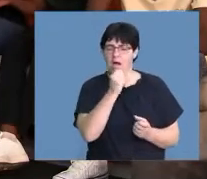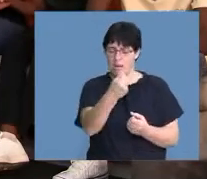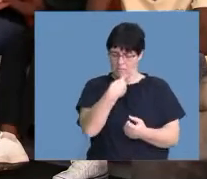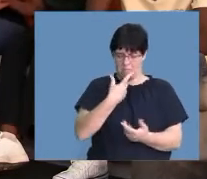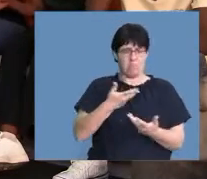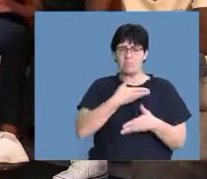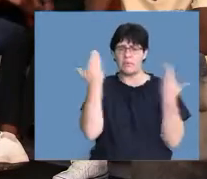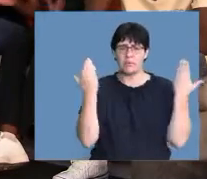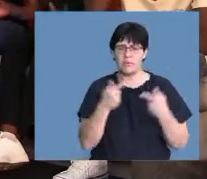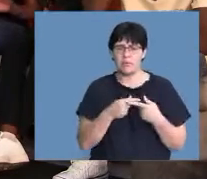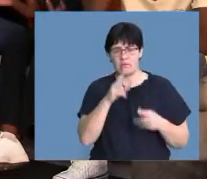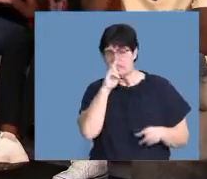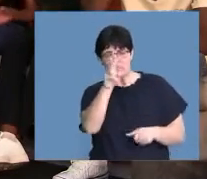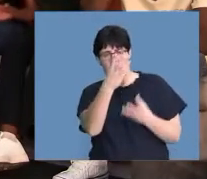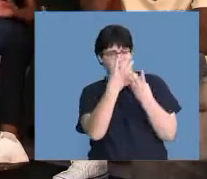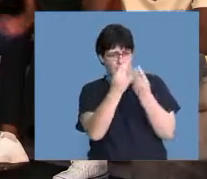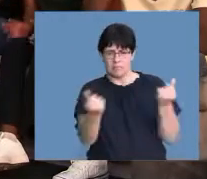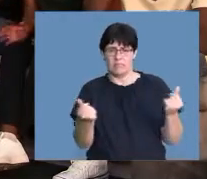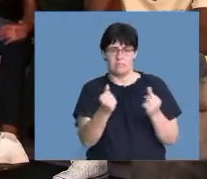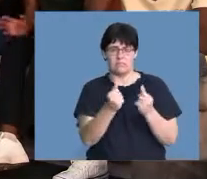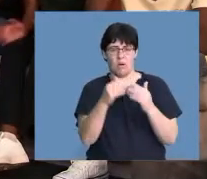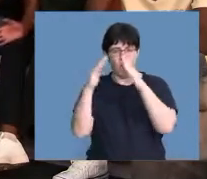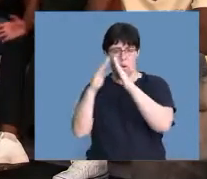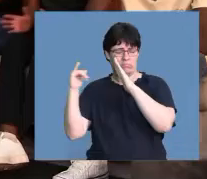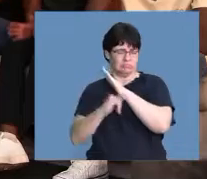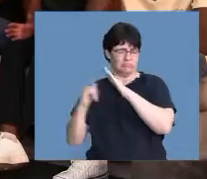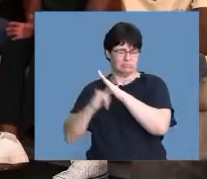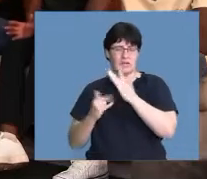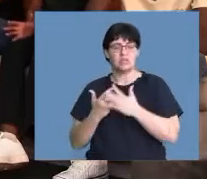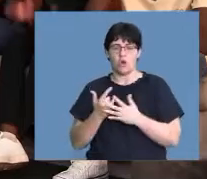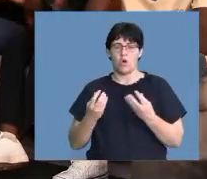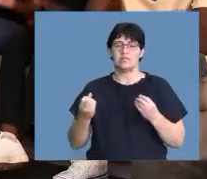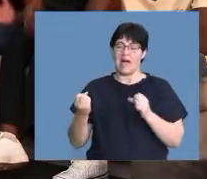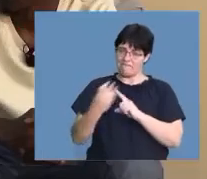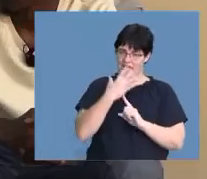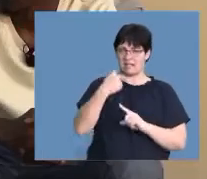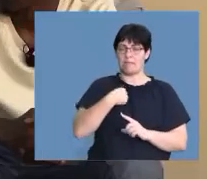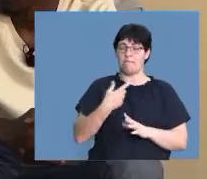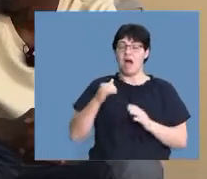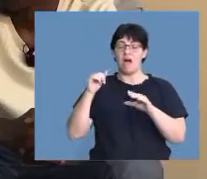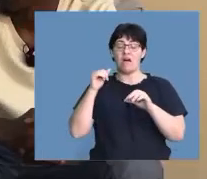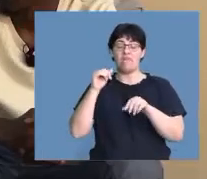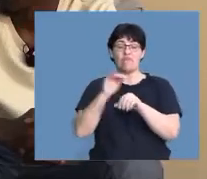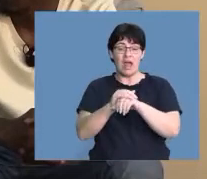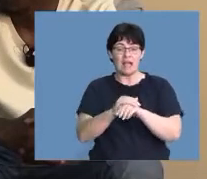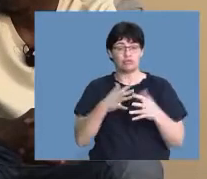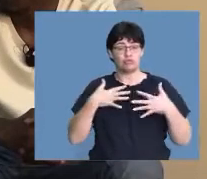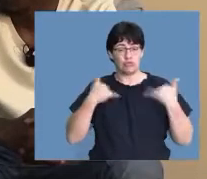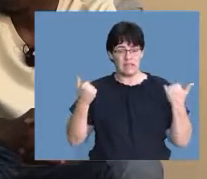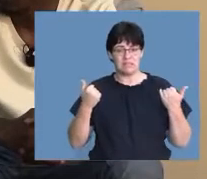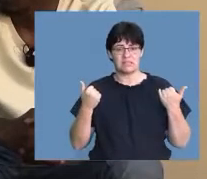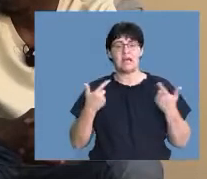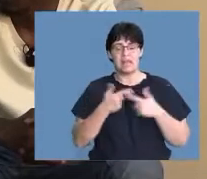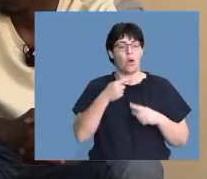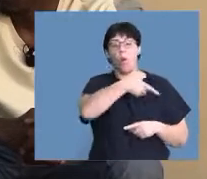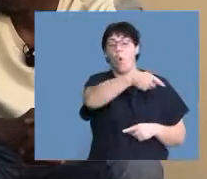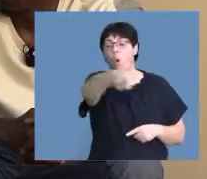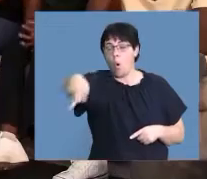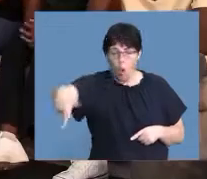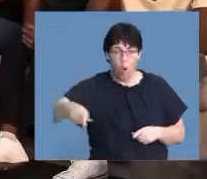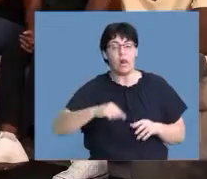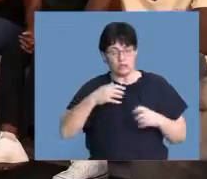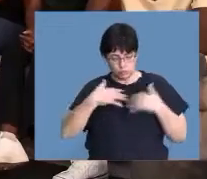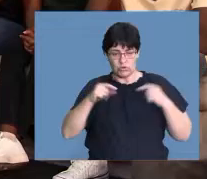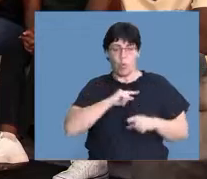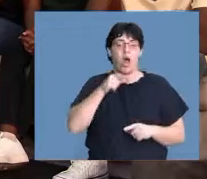Nobody's seen her. So that's something that I know personally that affects me, because when my friend is stressed, she makes everybody else around her